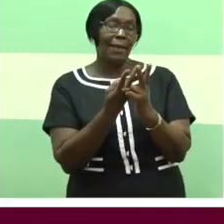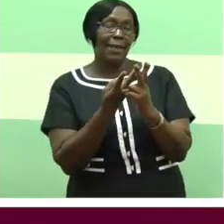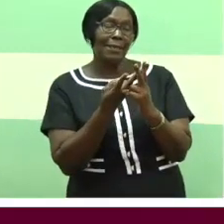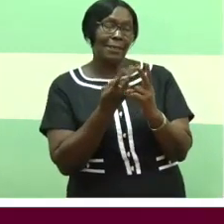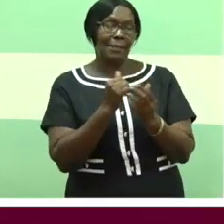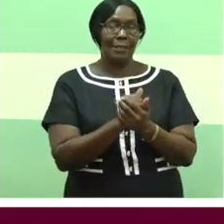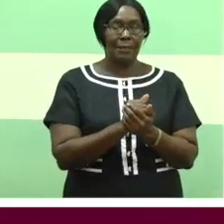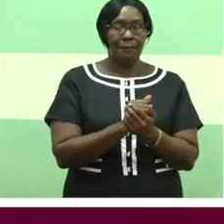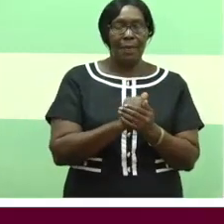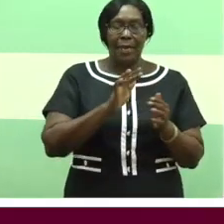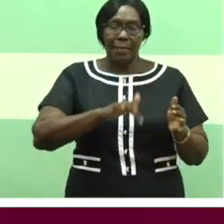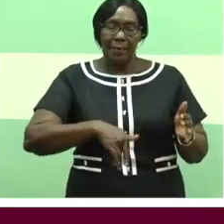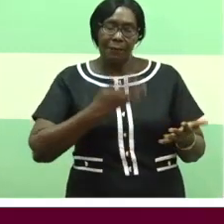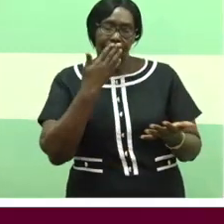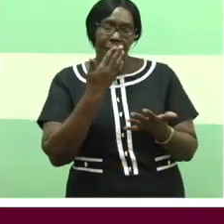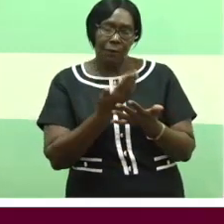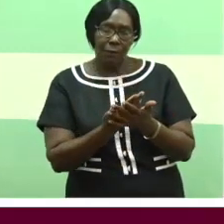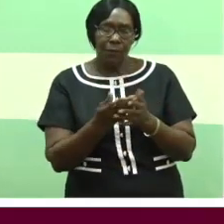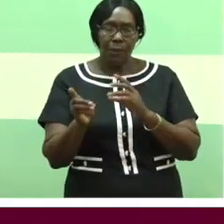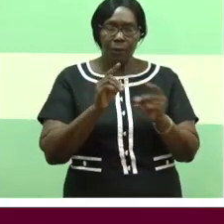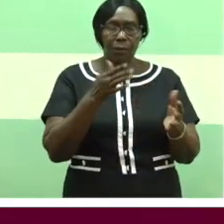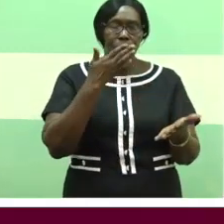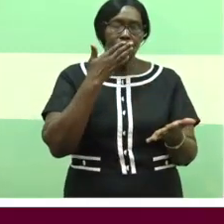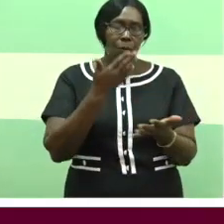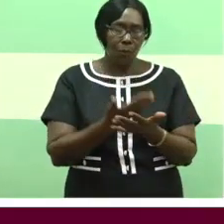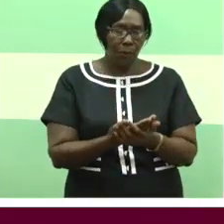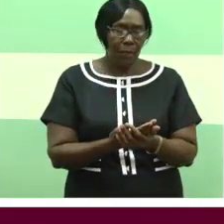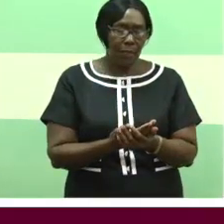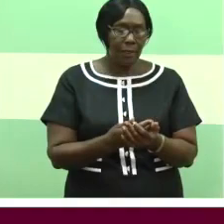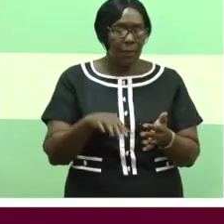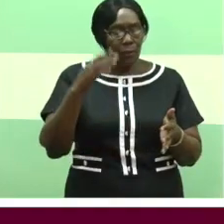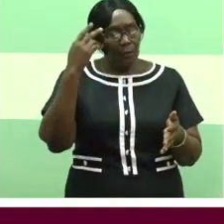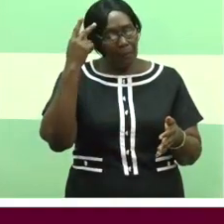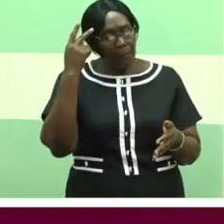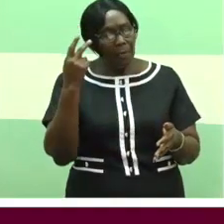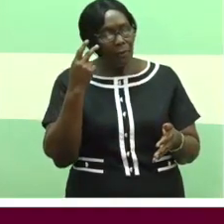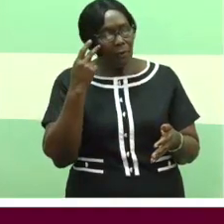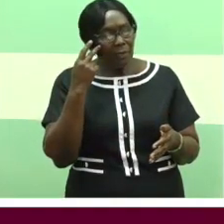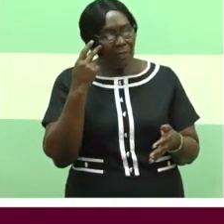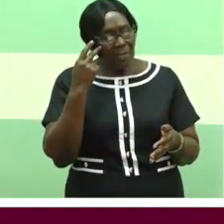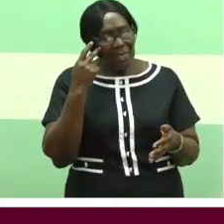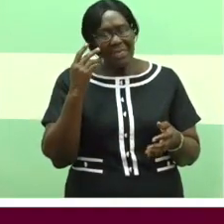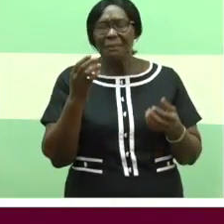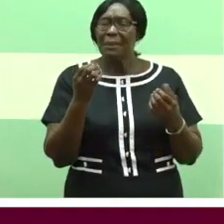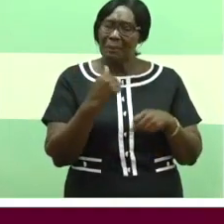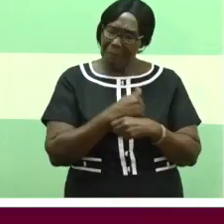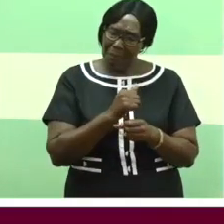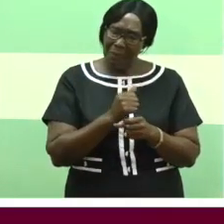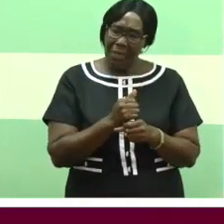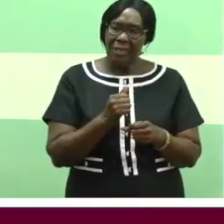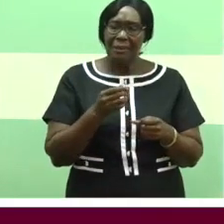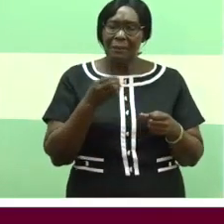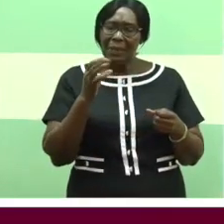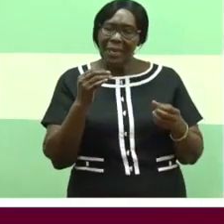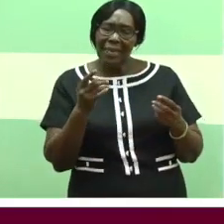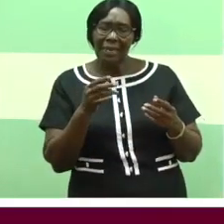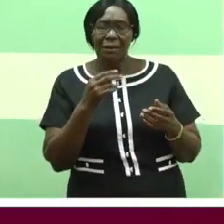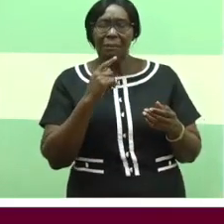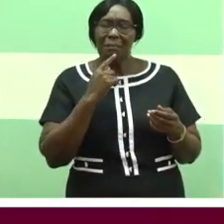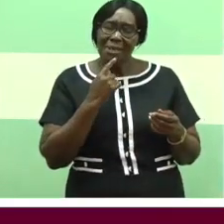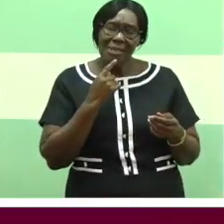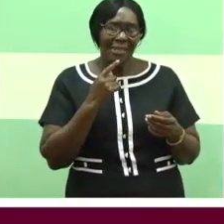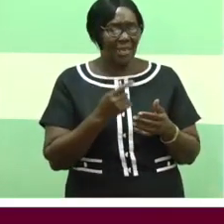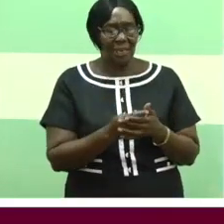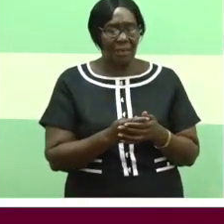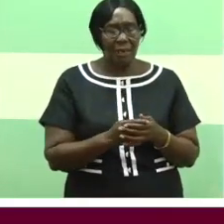themselves when they can do well. And you know what, parents, sometimes they may slip up a little, but continue to praise them, continue